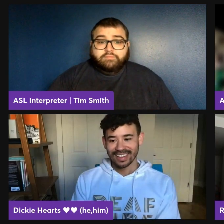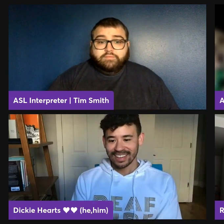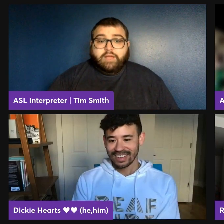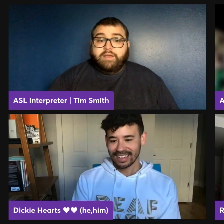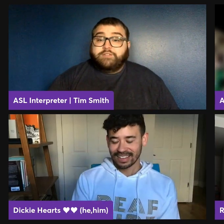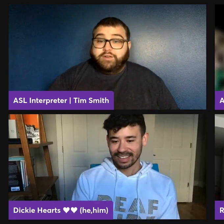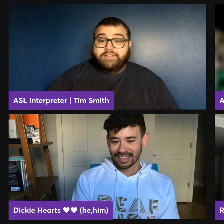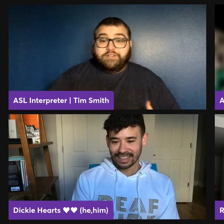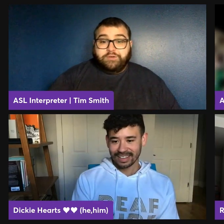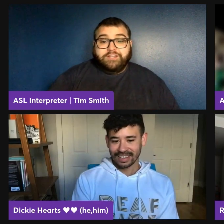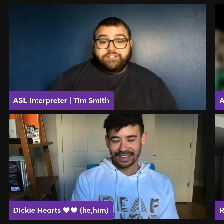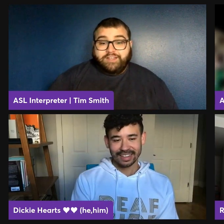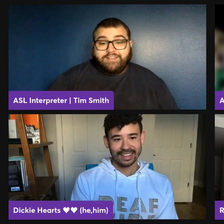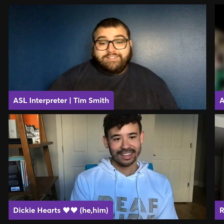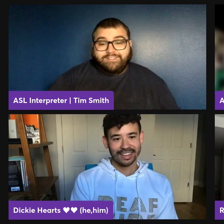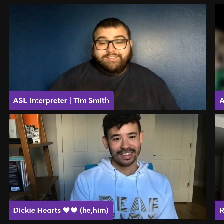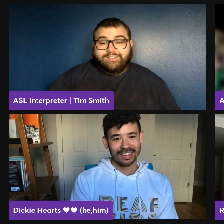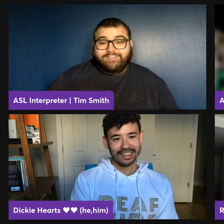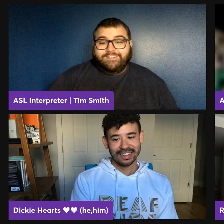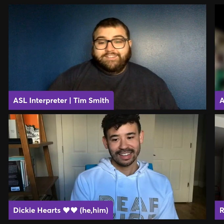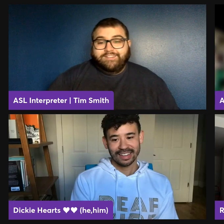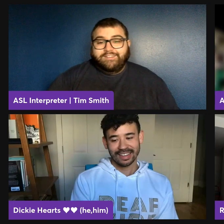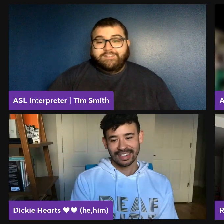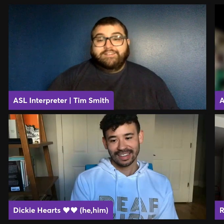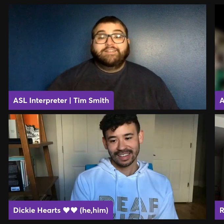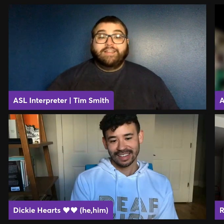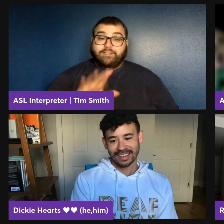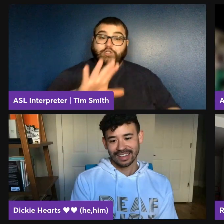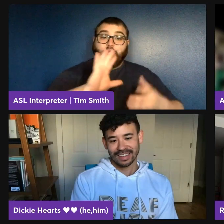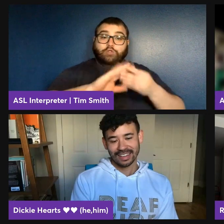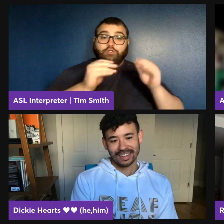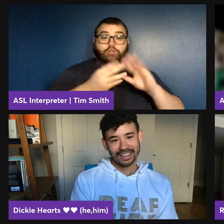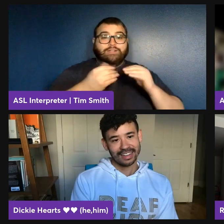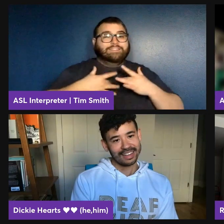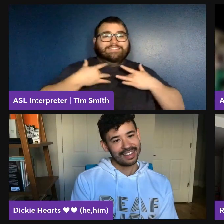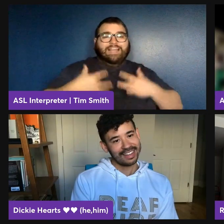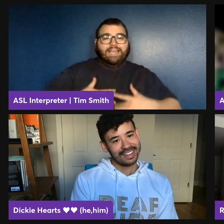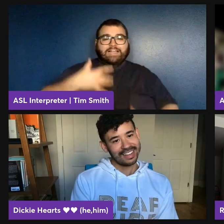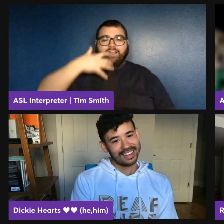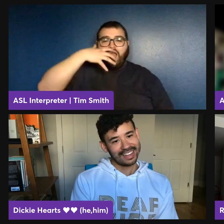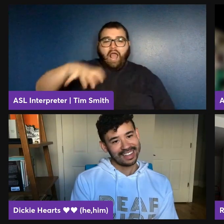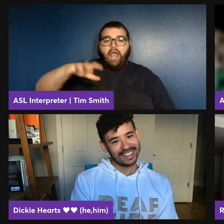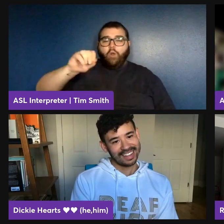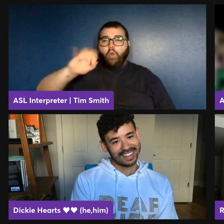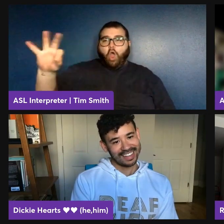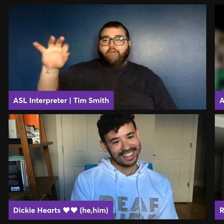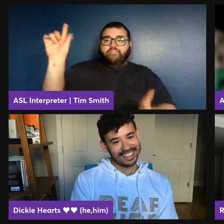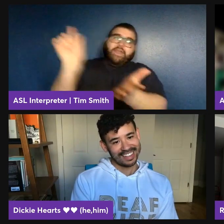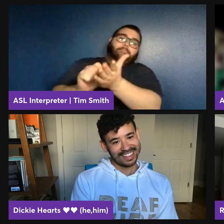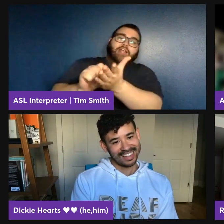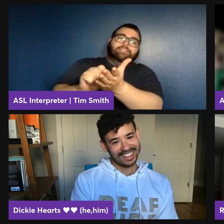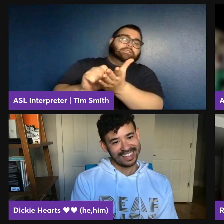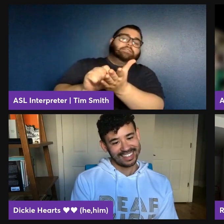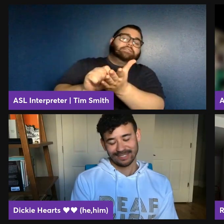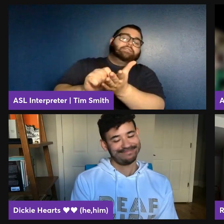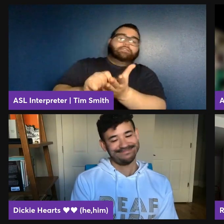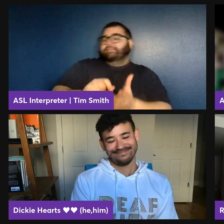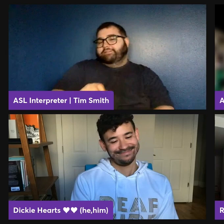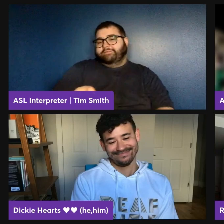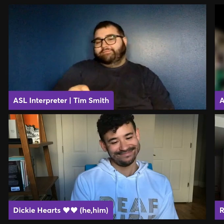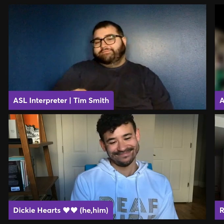And I just want to say, it is a new edition, yes. It is a new. Dickie's is hot off the press. Mm-hmm. Hot off the